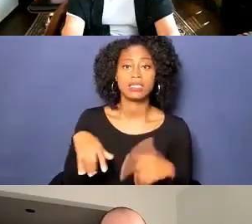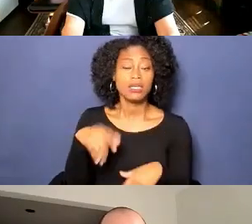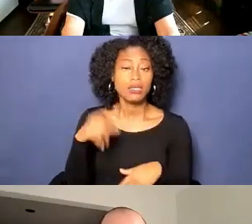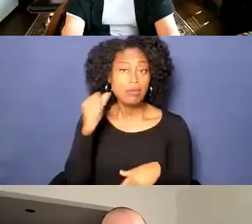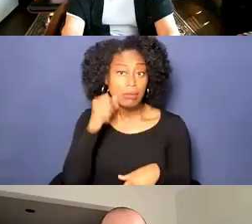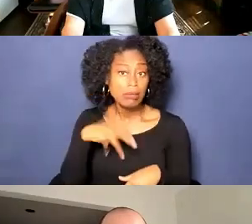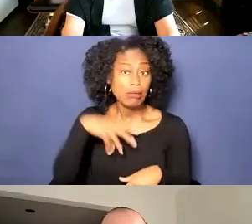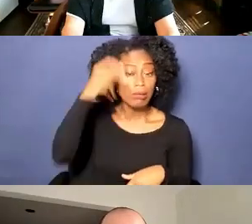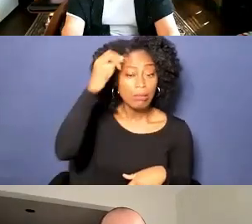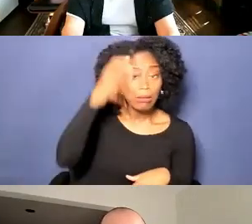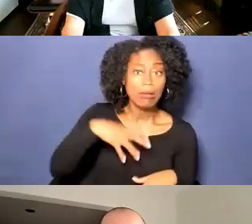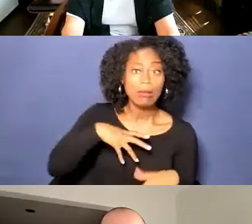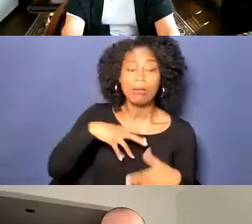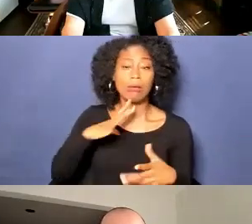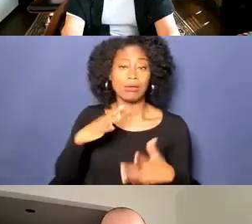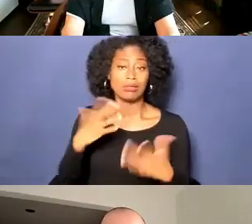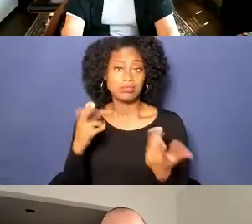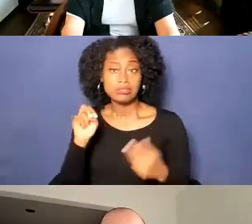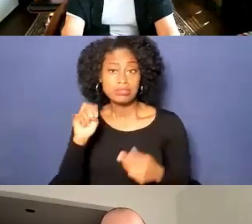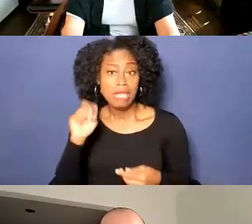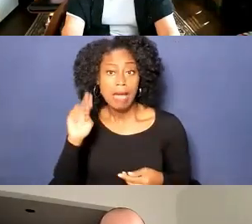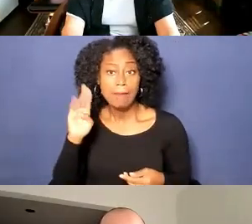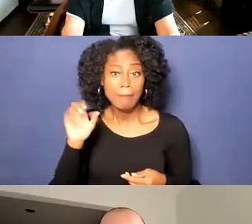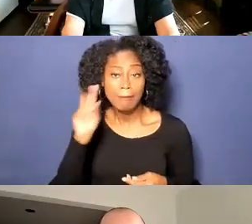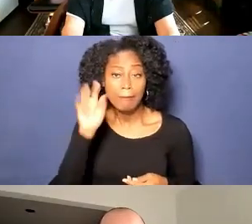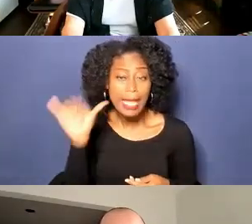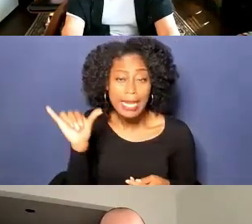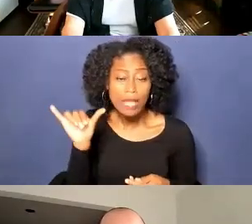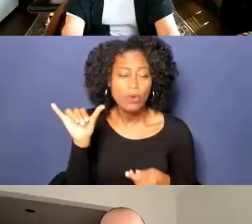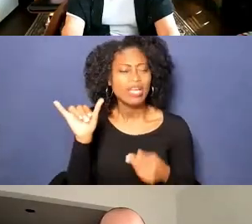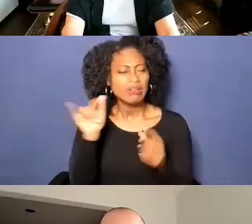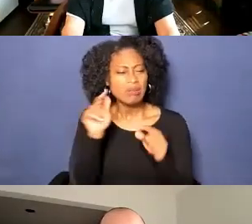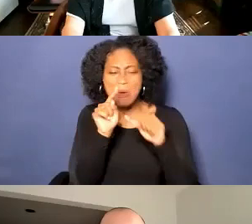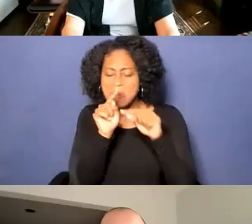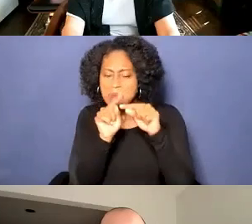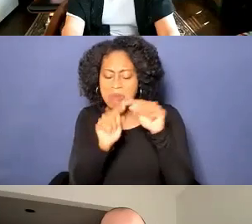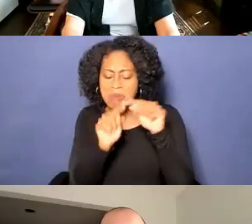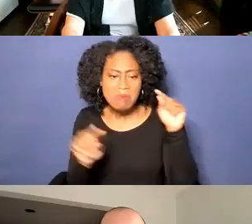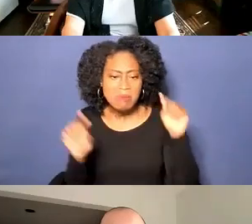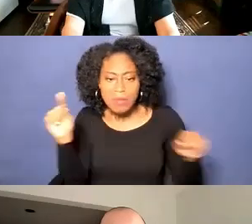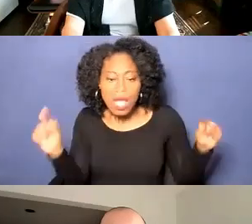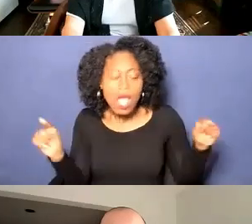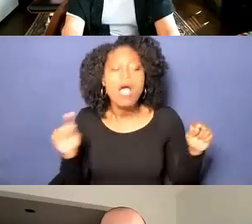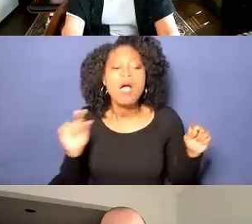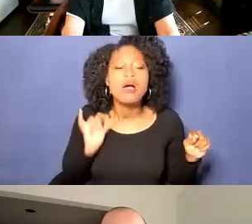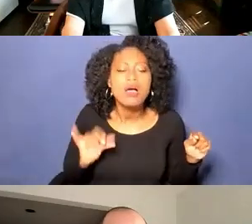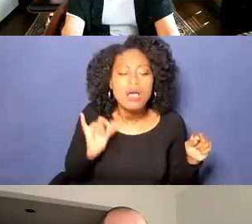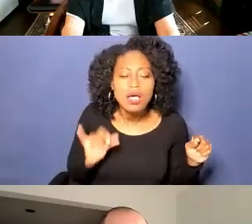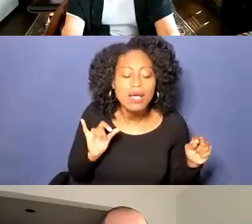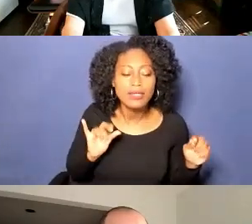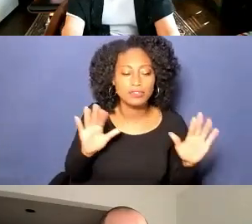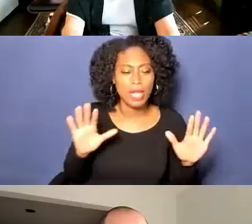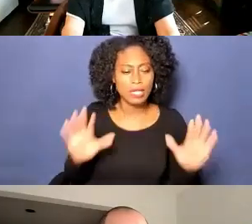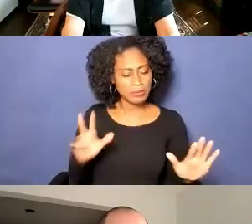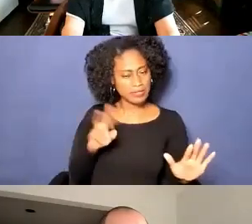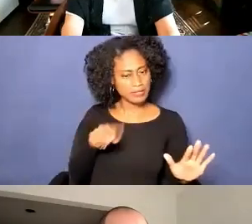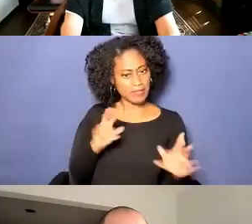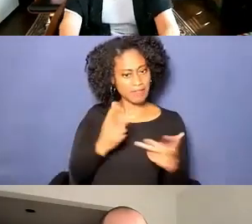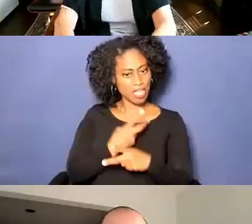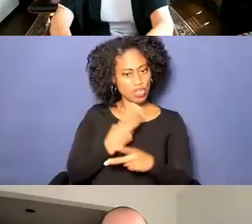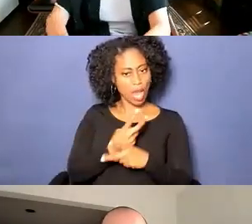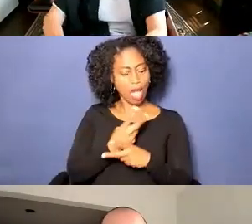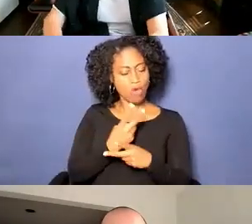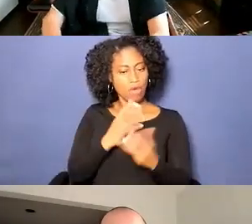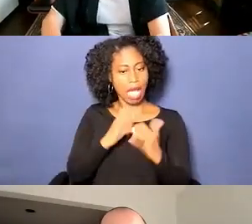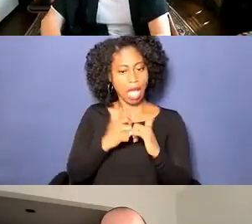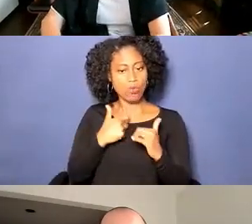we take a very broad and wide approach to what that entails. So relying